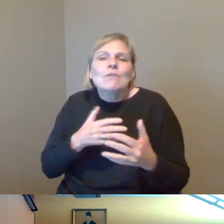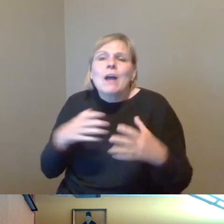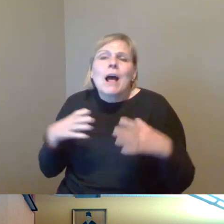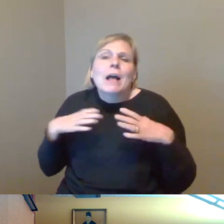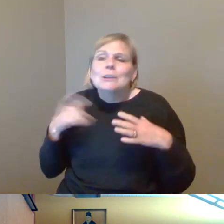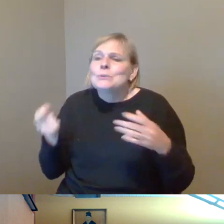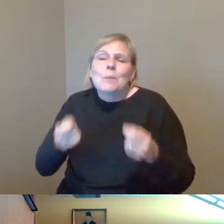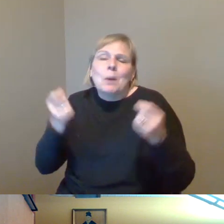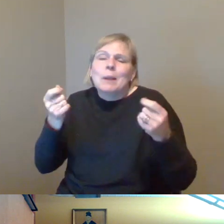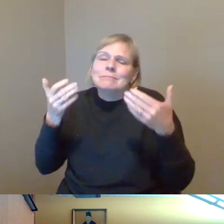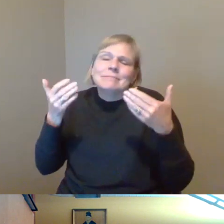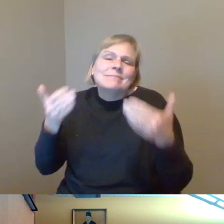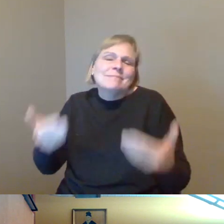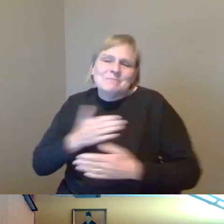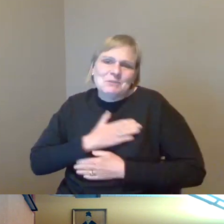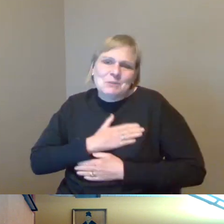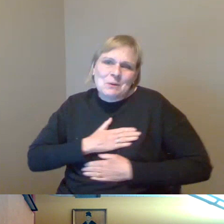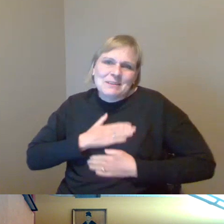you celebrate.